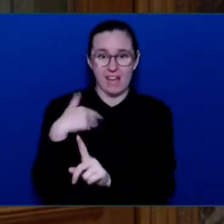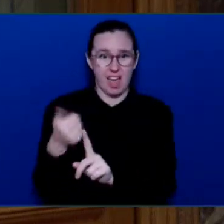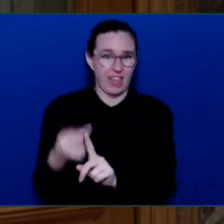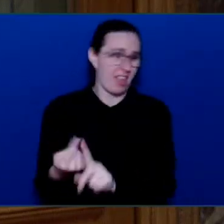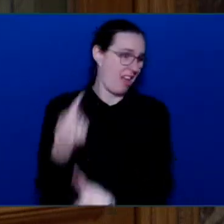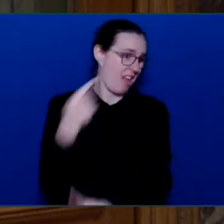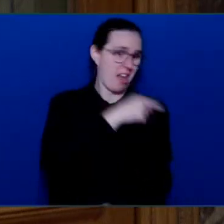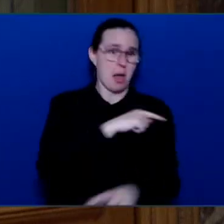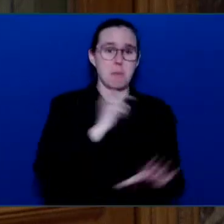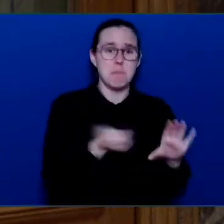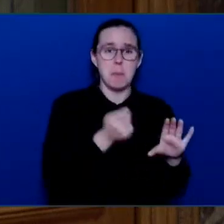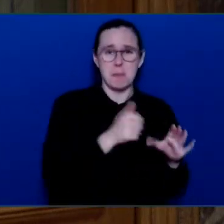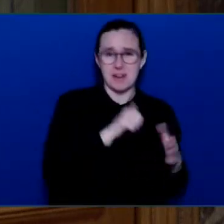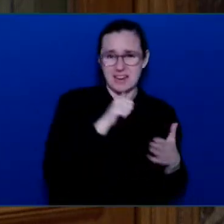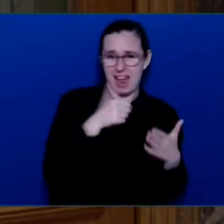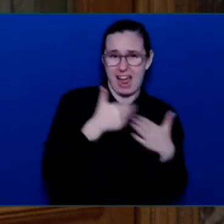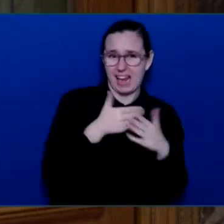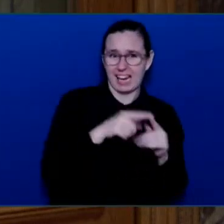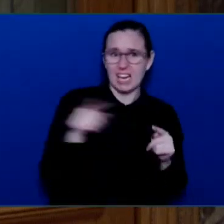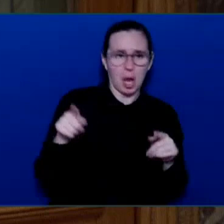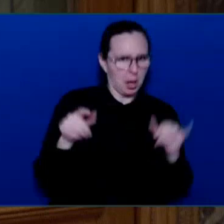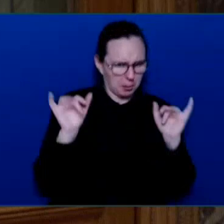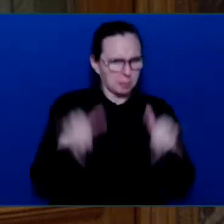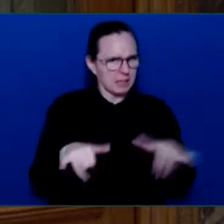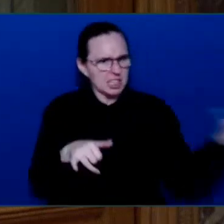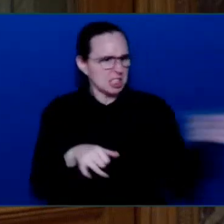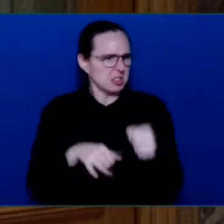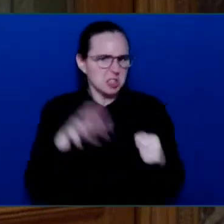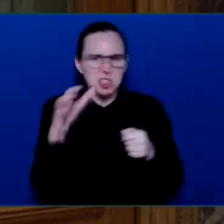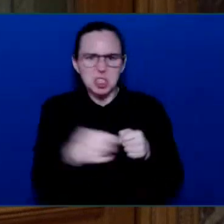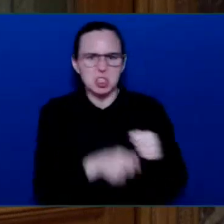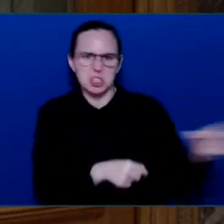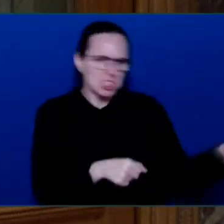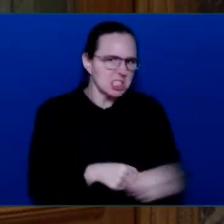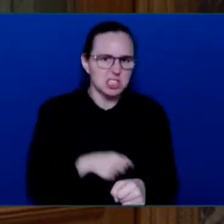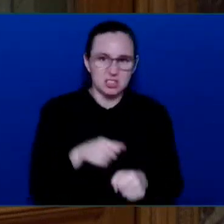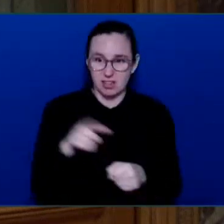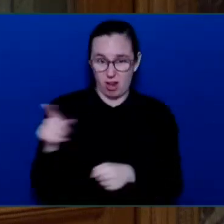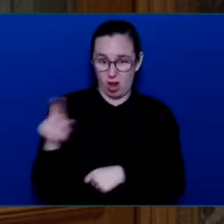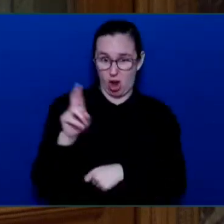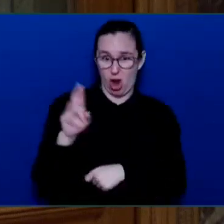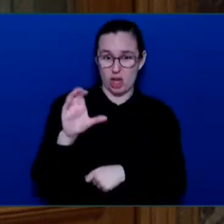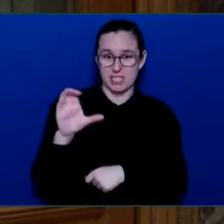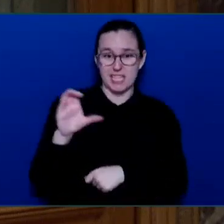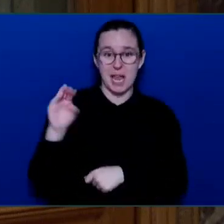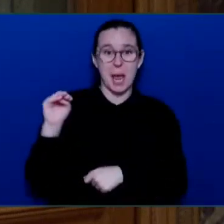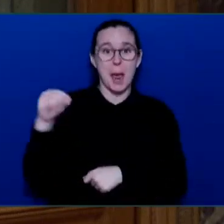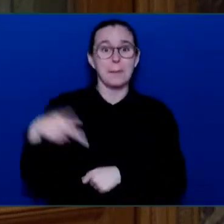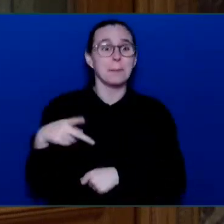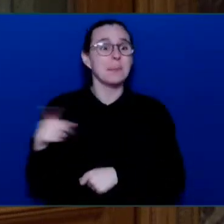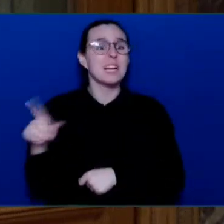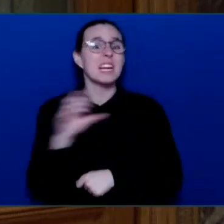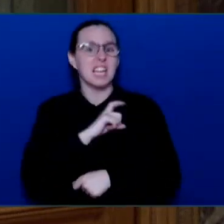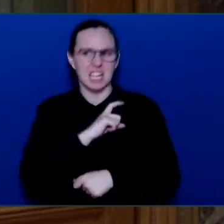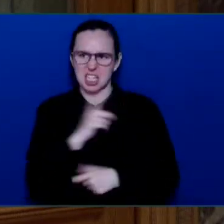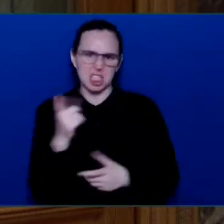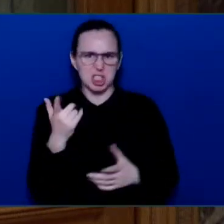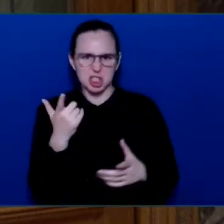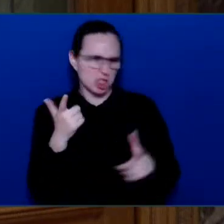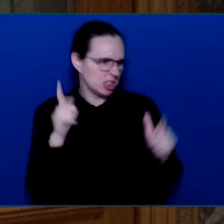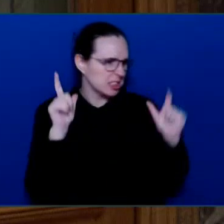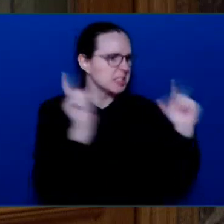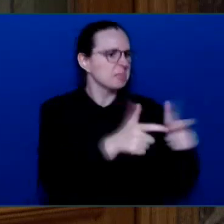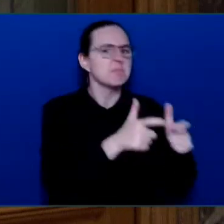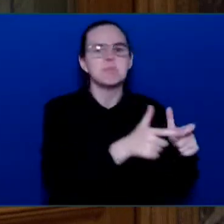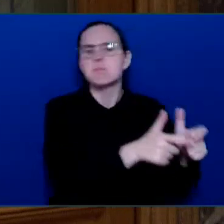group of RCMP police linebackers. Mr. Speaker, can the minister let this House know how much he's spent? And, round numbers are